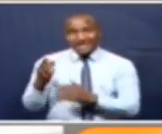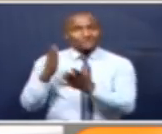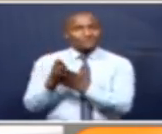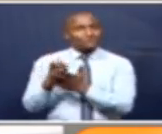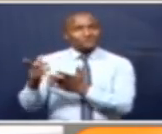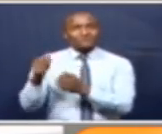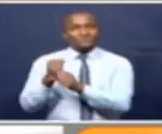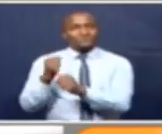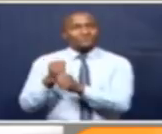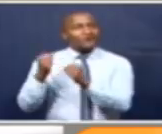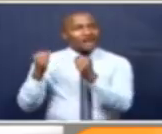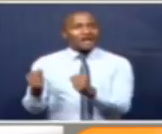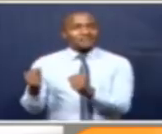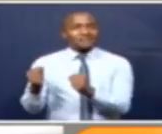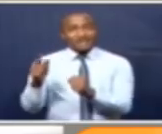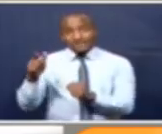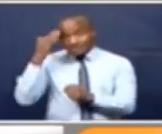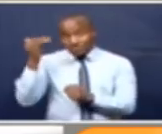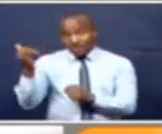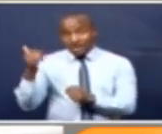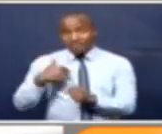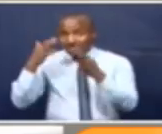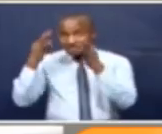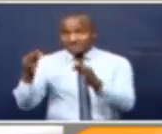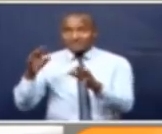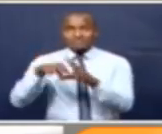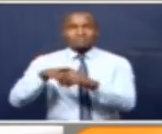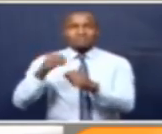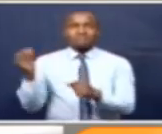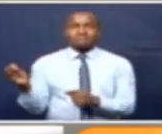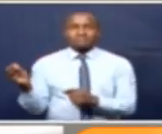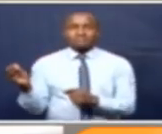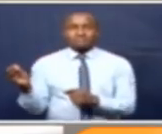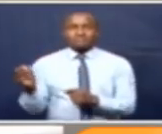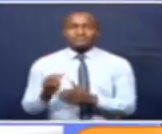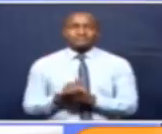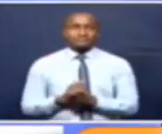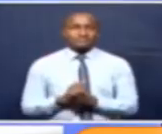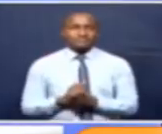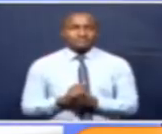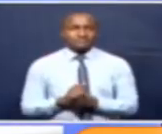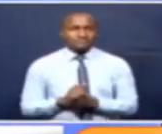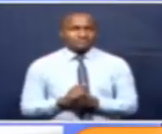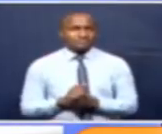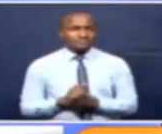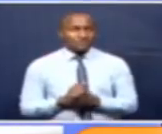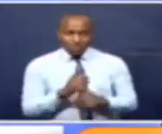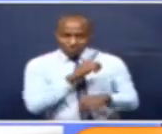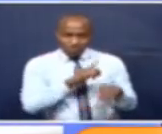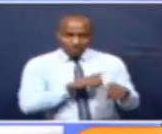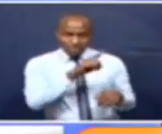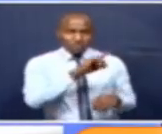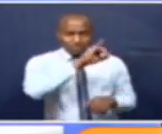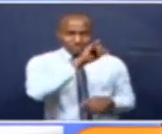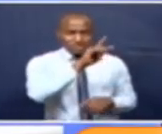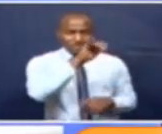that within the commission, and that is why I had to bail out of it at this point. Katari, when you left JKIA heading